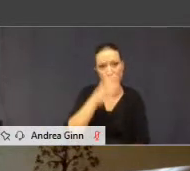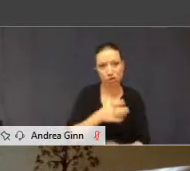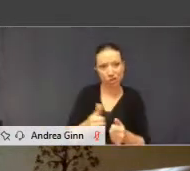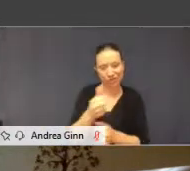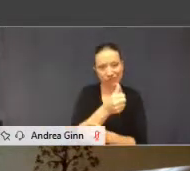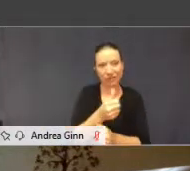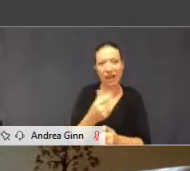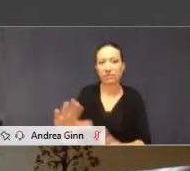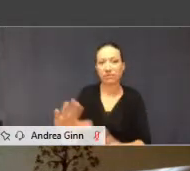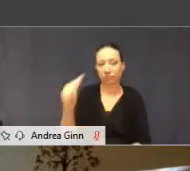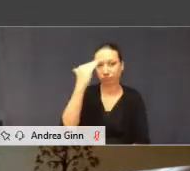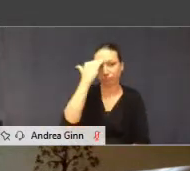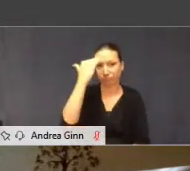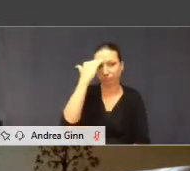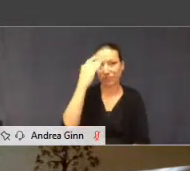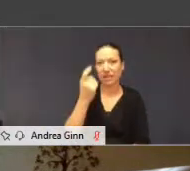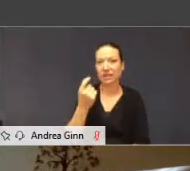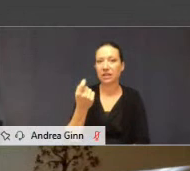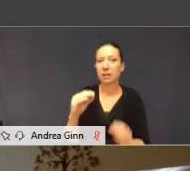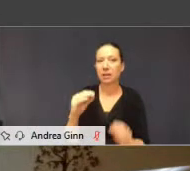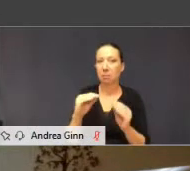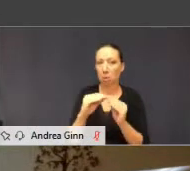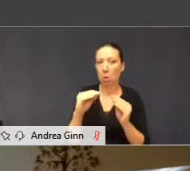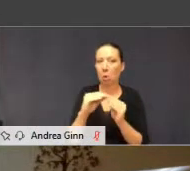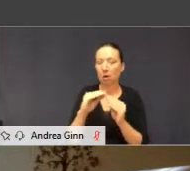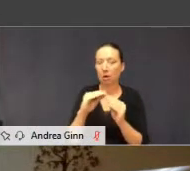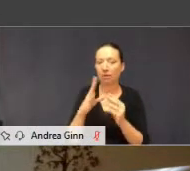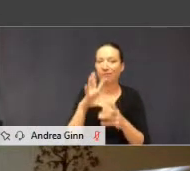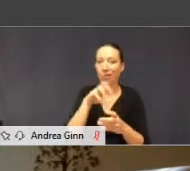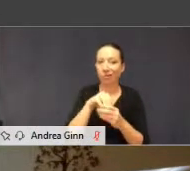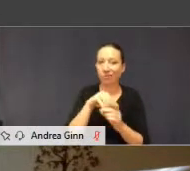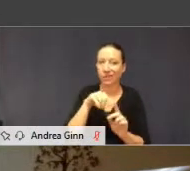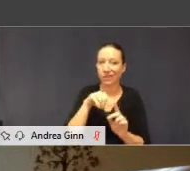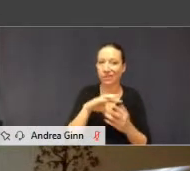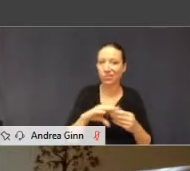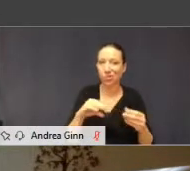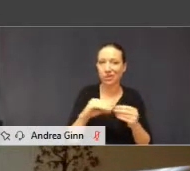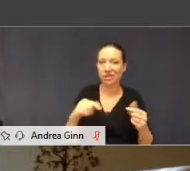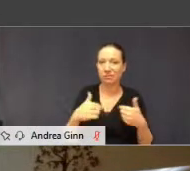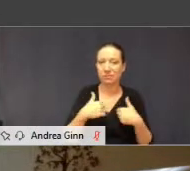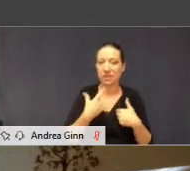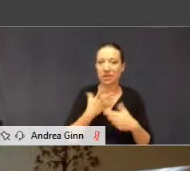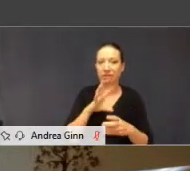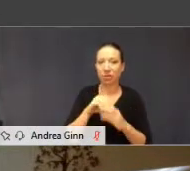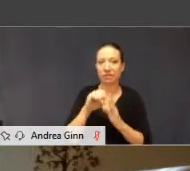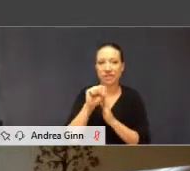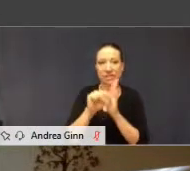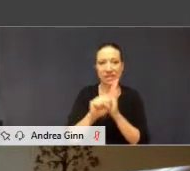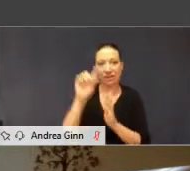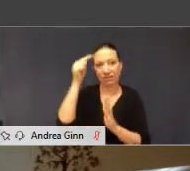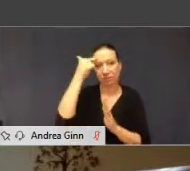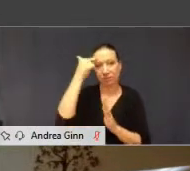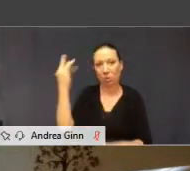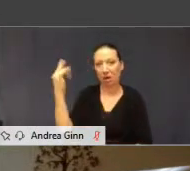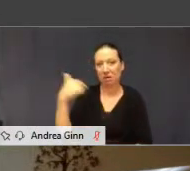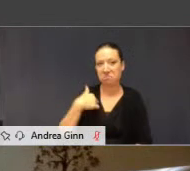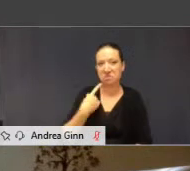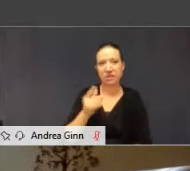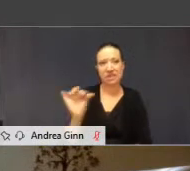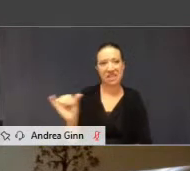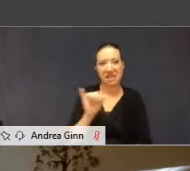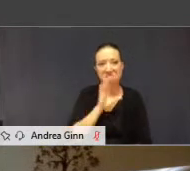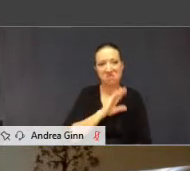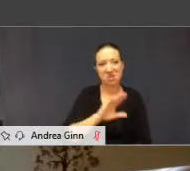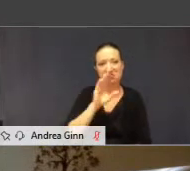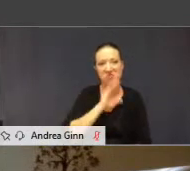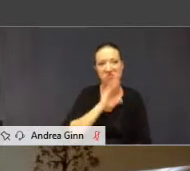this. There's a little bit more to the story. I came to state government because I have the same frustration with bureaucracy